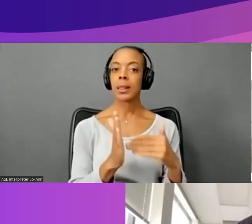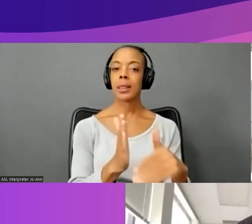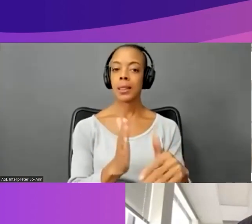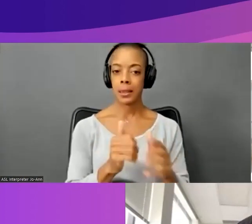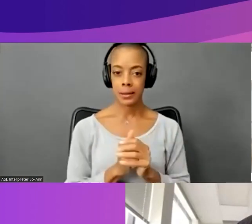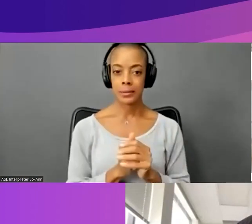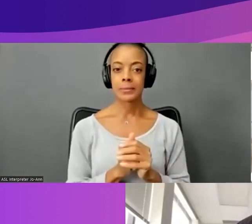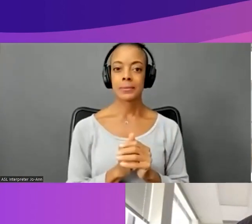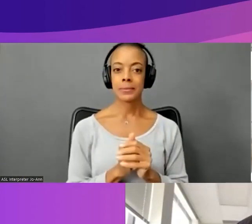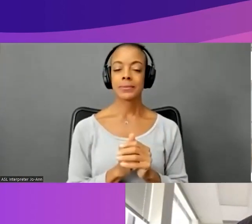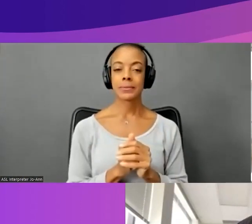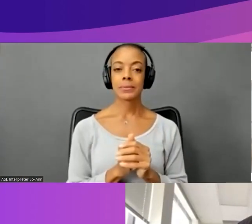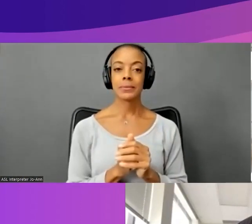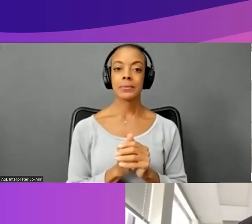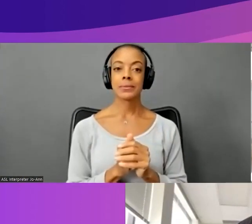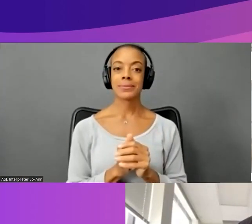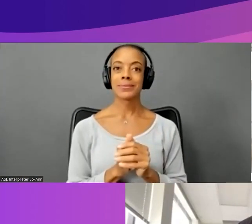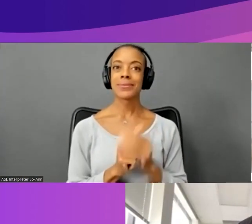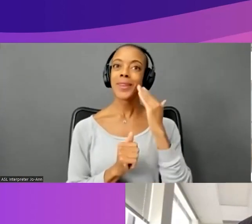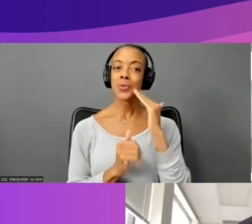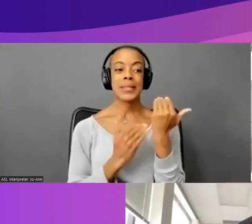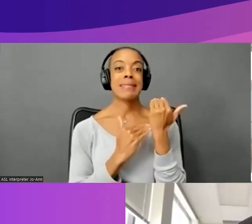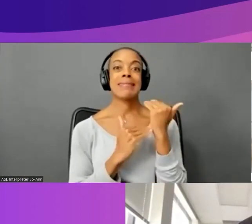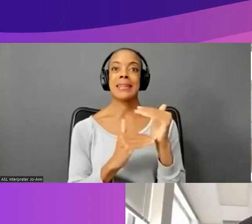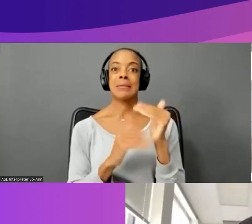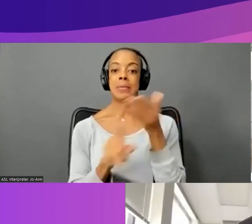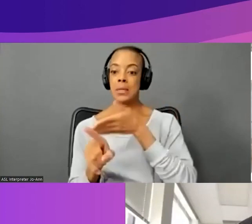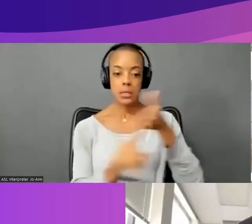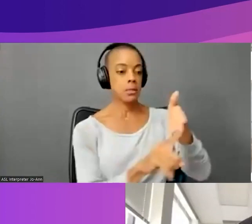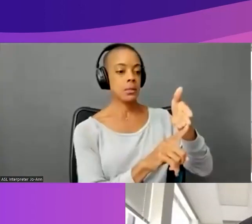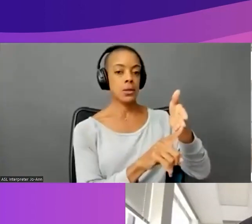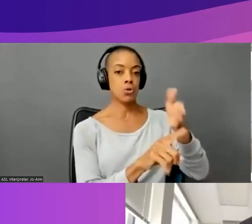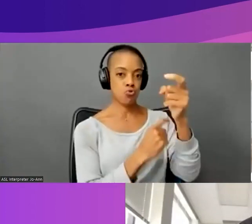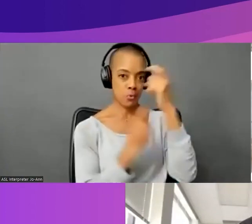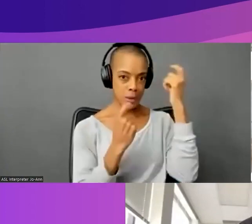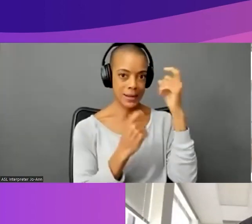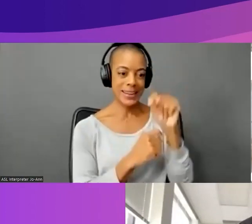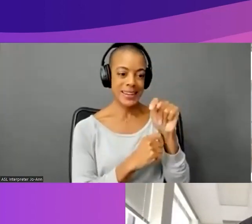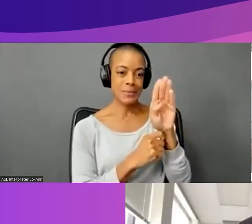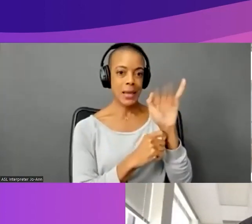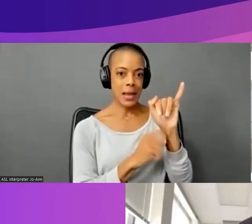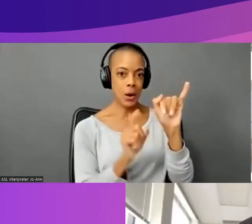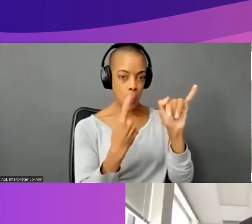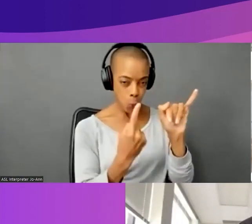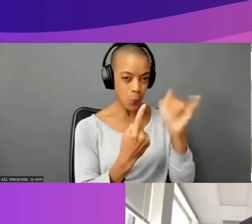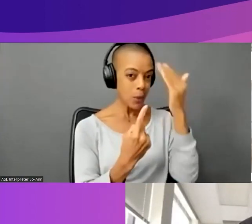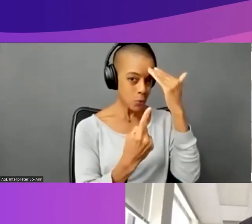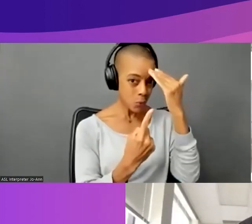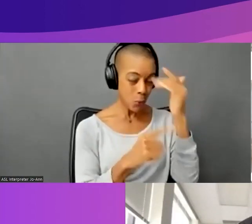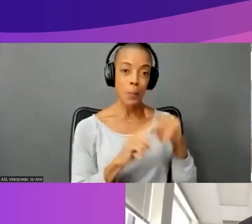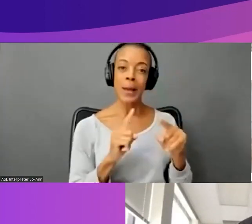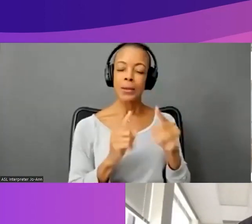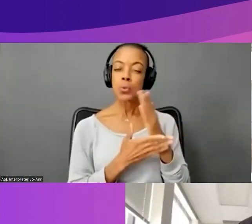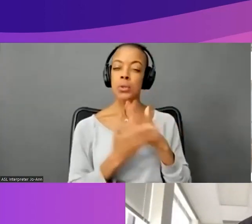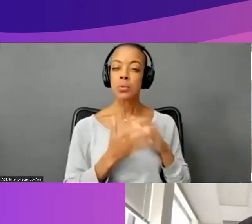As mentioned, it's true that it's limiting to just look at traumatic brain injuries, but we found that there has been confusion